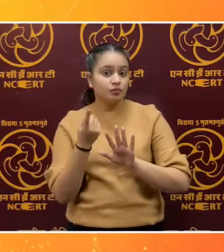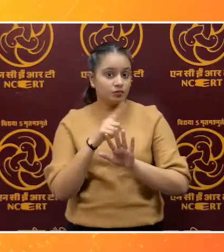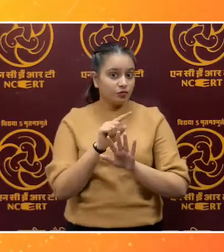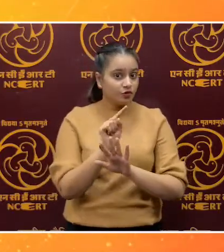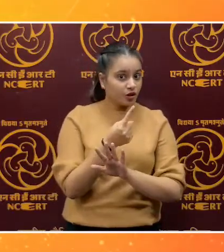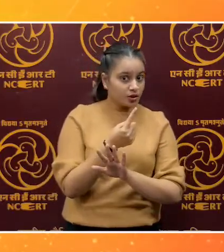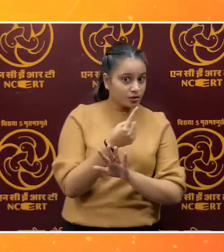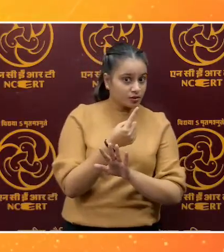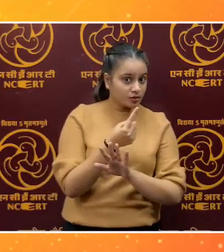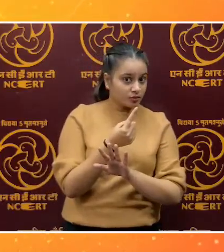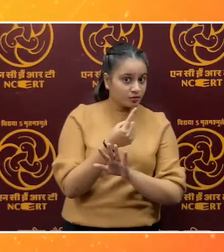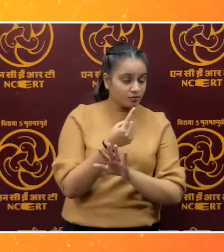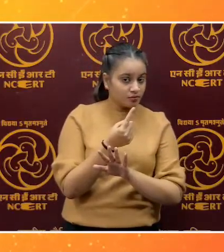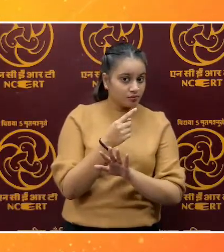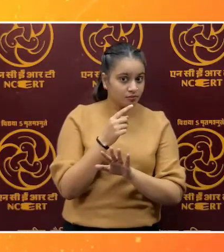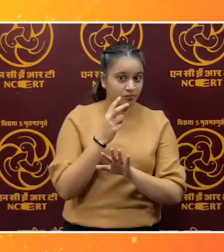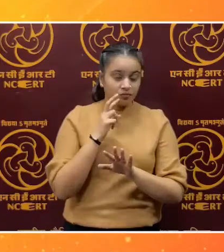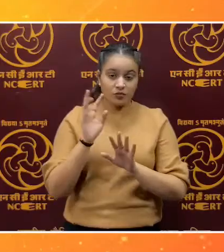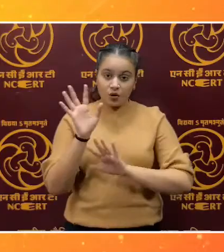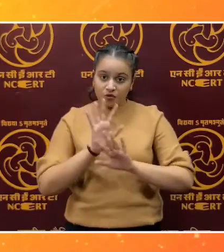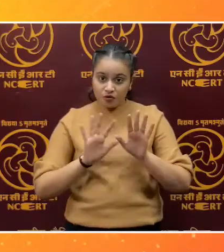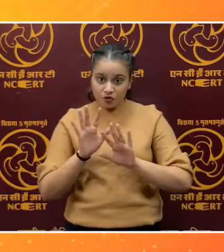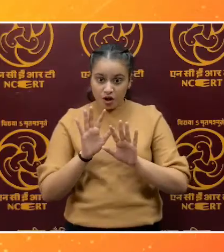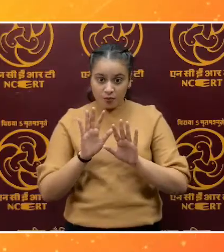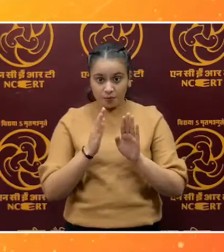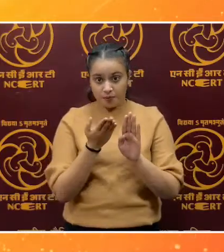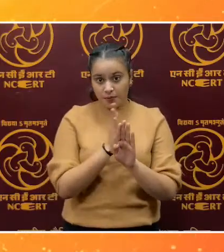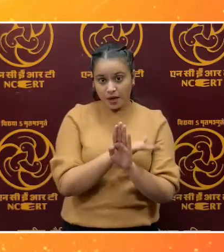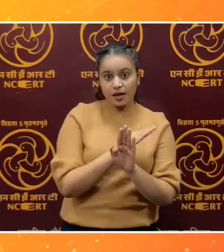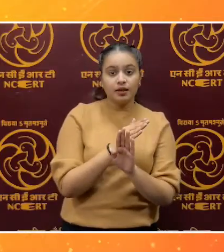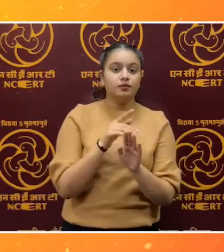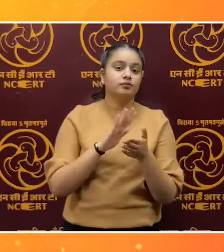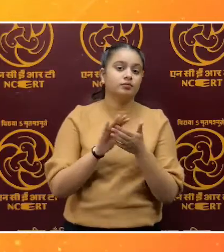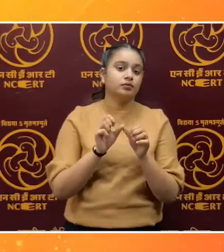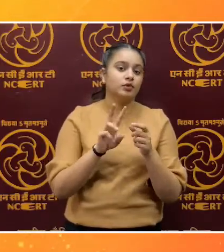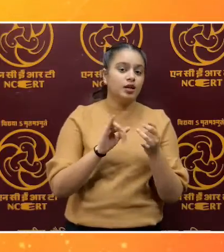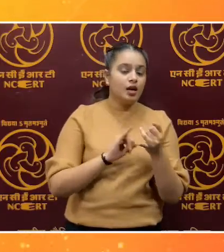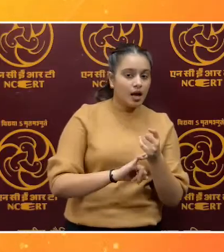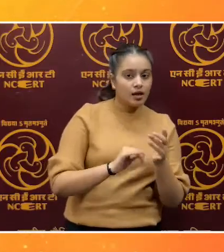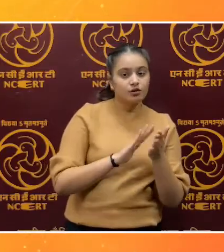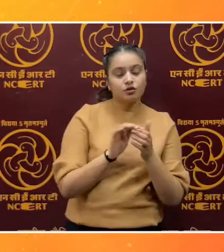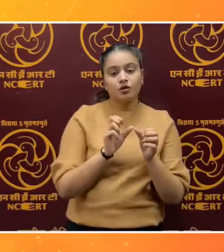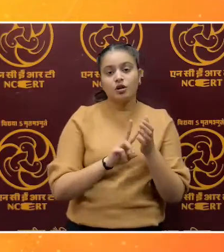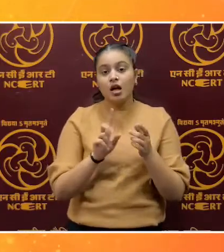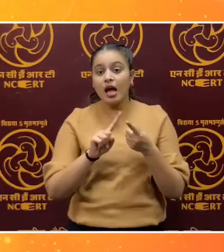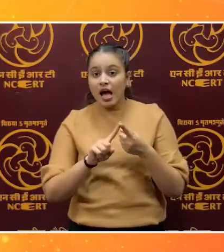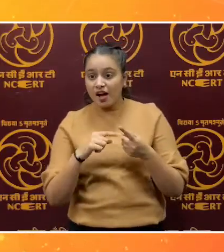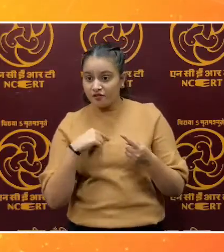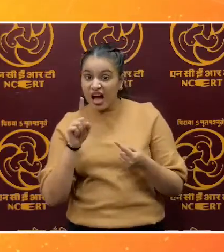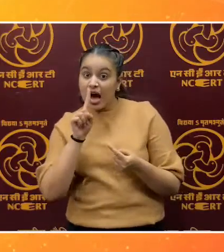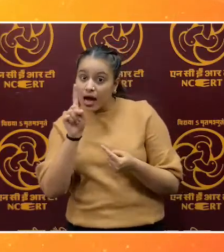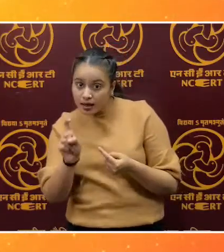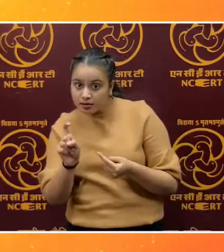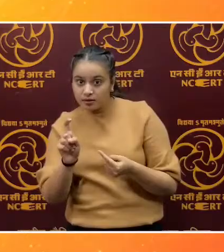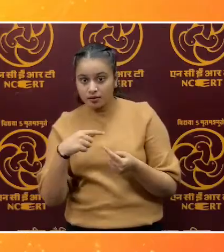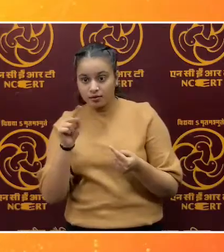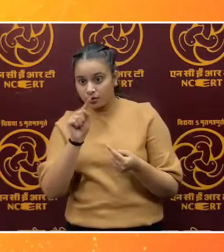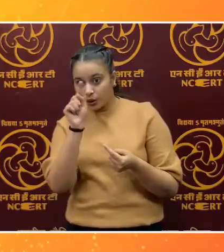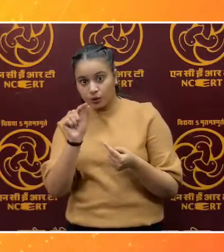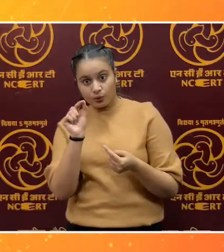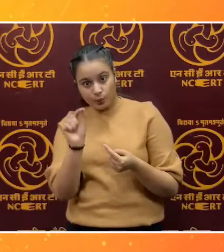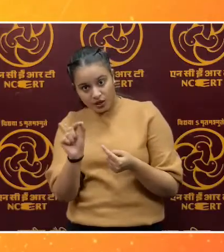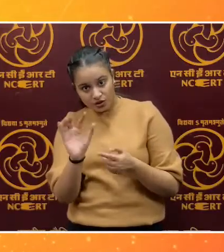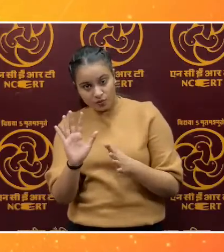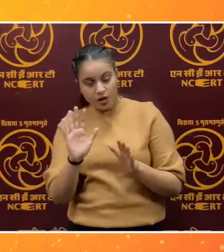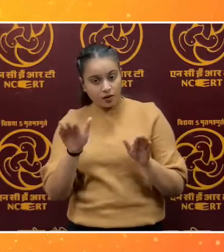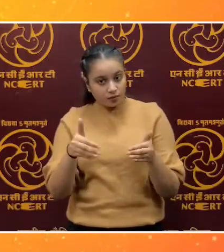Yes. Verb has come. No, before that is has and have. So you're asking have, the verb has come, it's met, right?